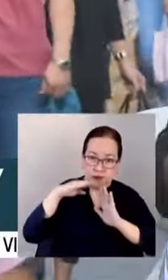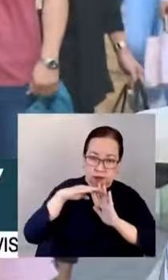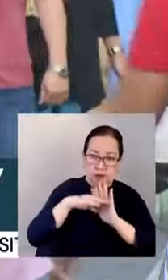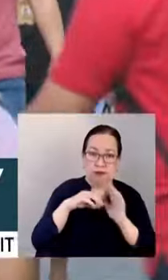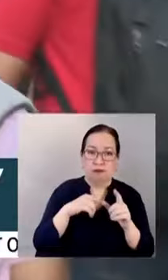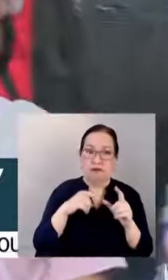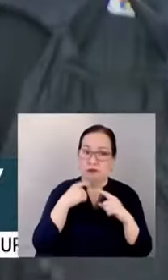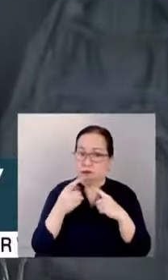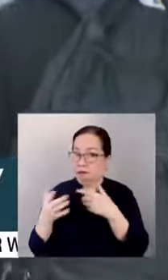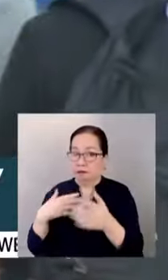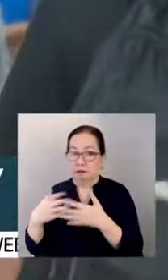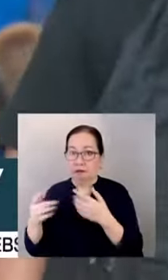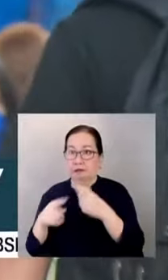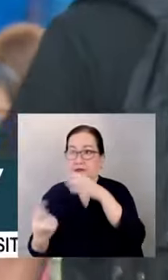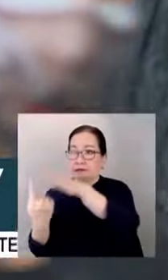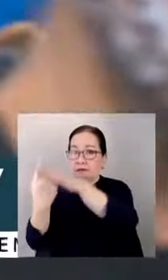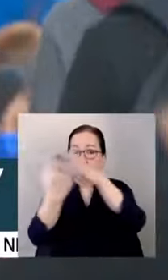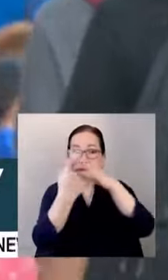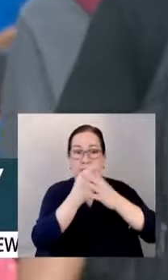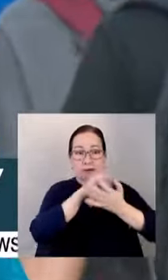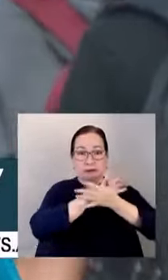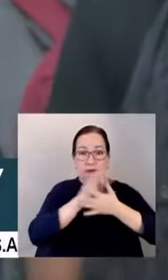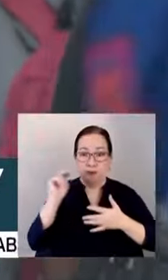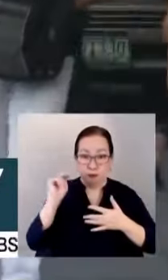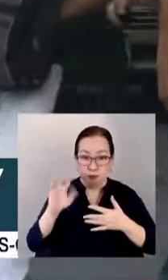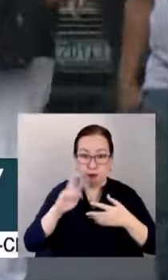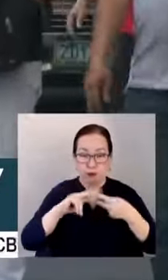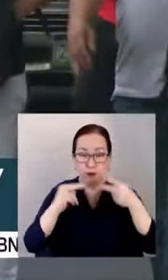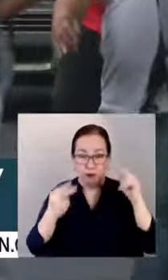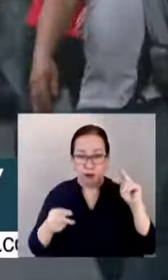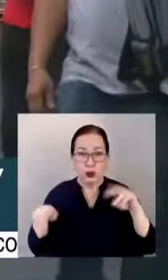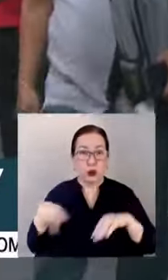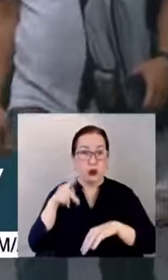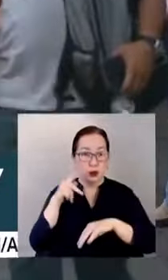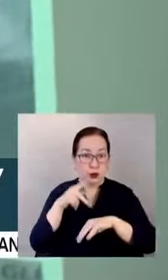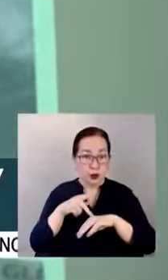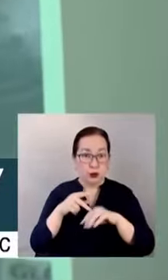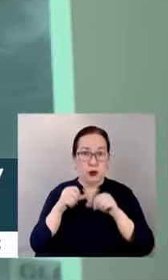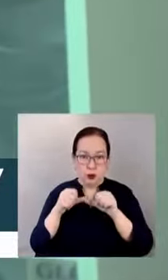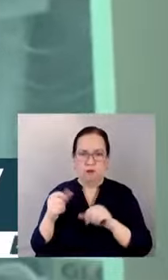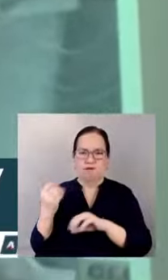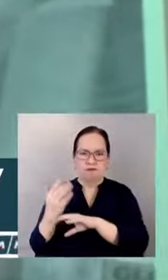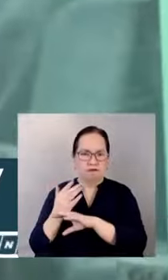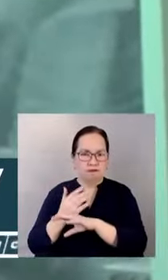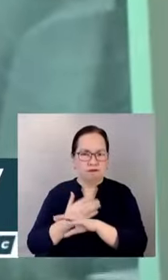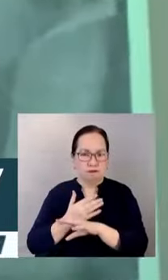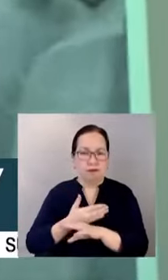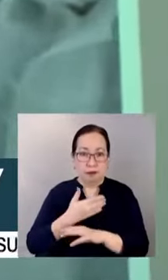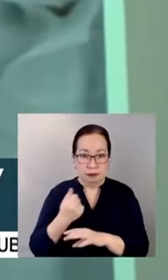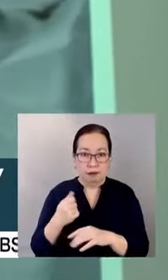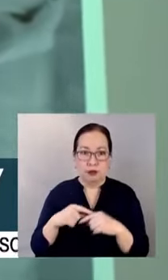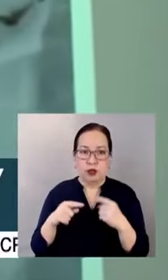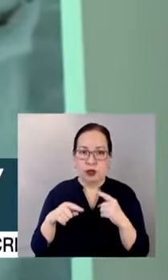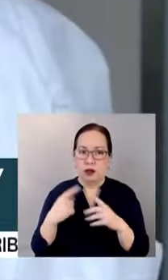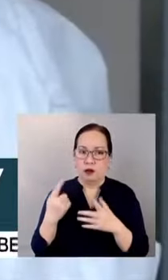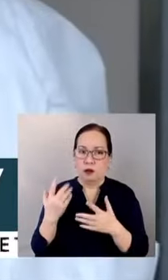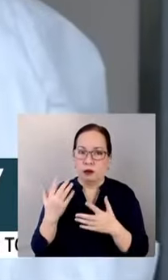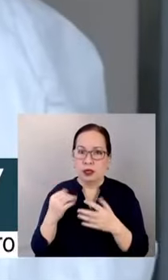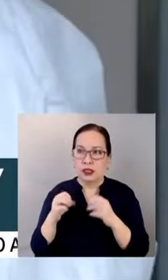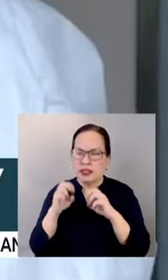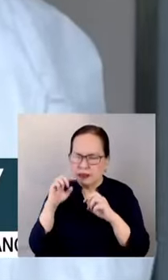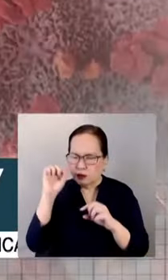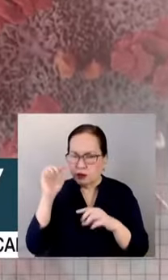different parts of the world, the COVID-19 situation in the Philippines continues to improve. Even if cases have seen a slight increase in the